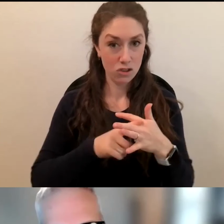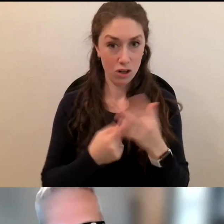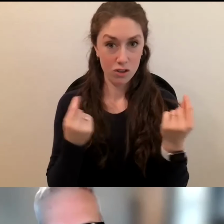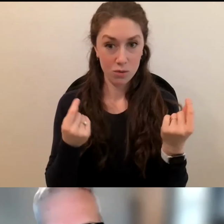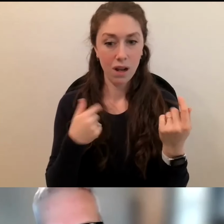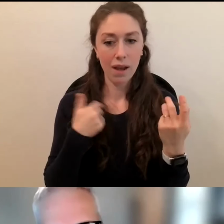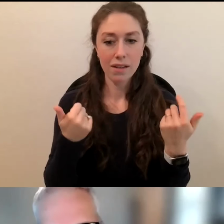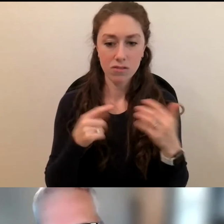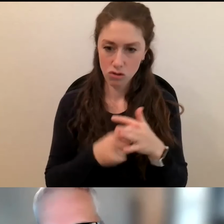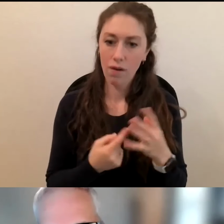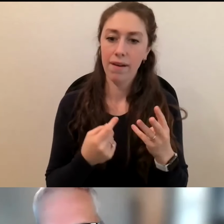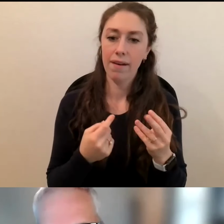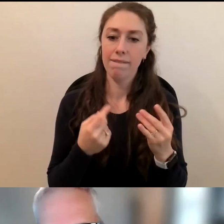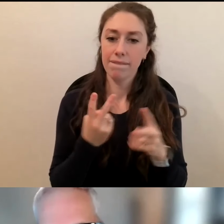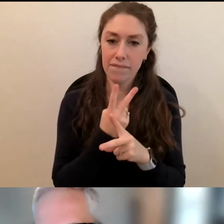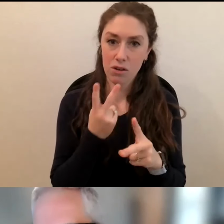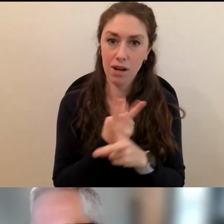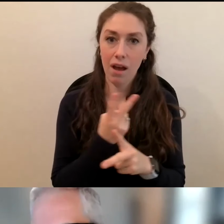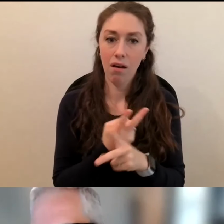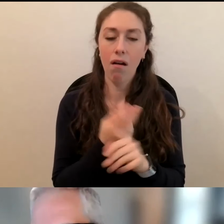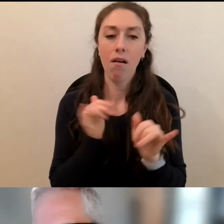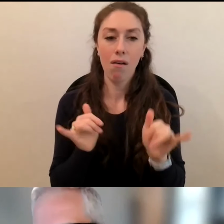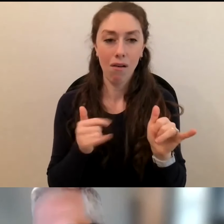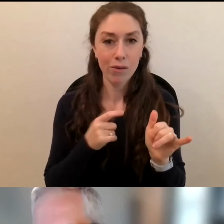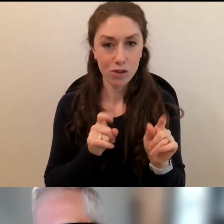figuring out that we should go and,